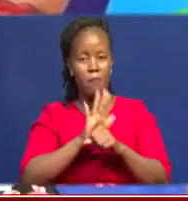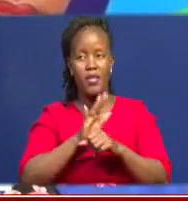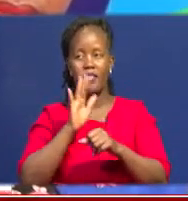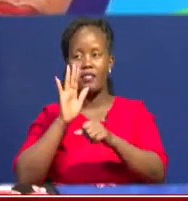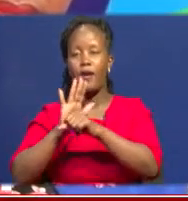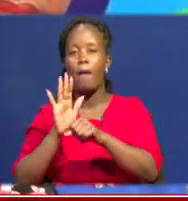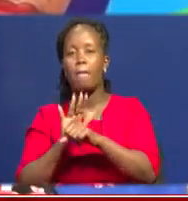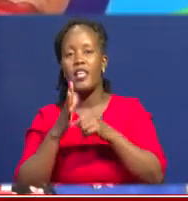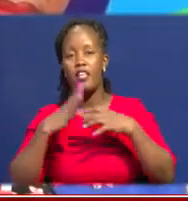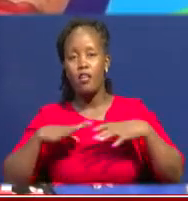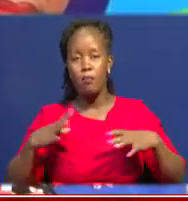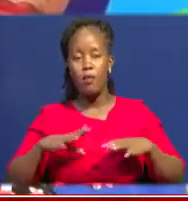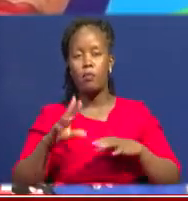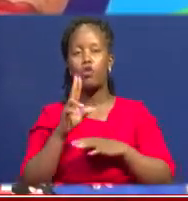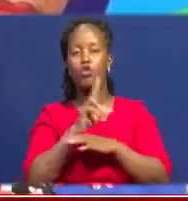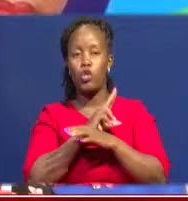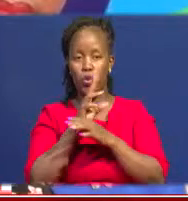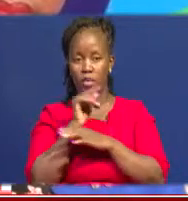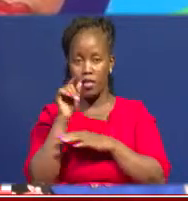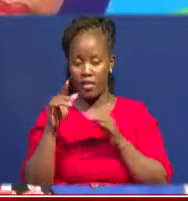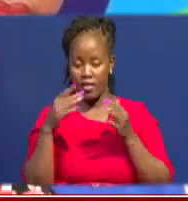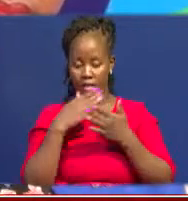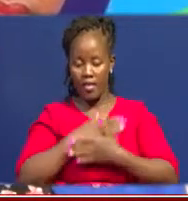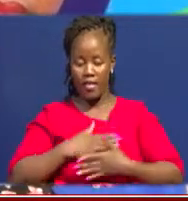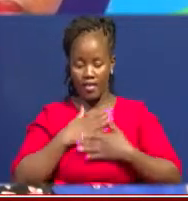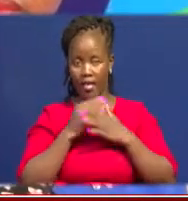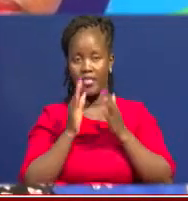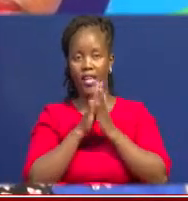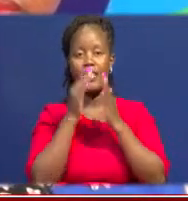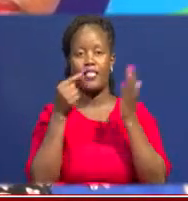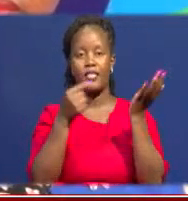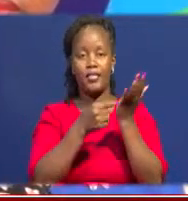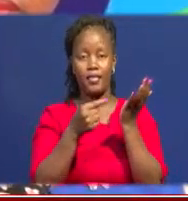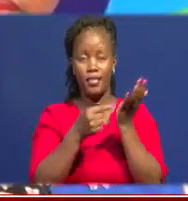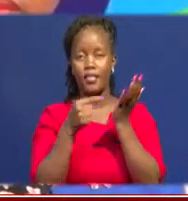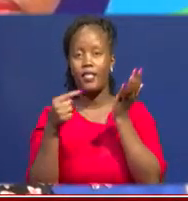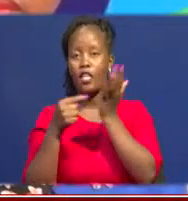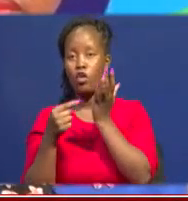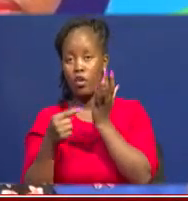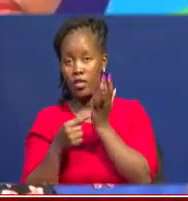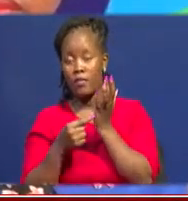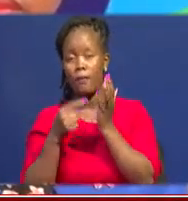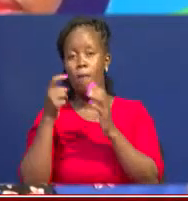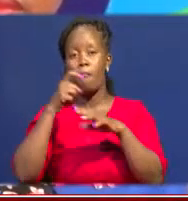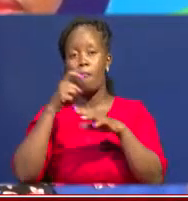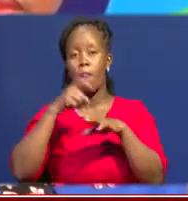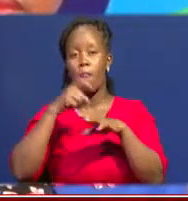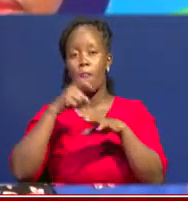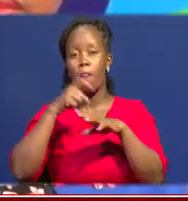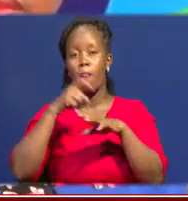Aspects of nuclear technology advance to the point that when it comes to the time of construction,